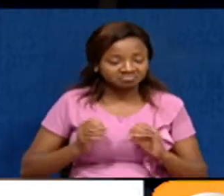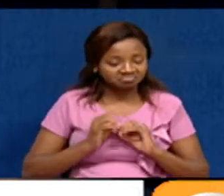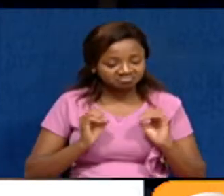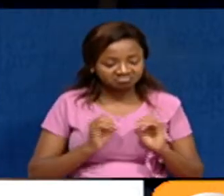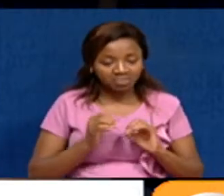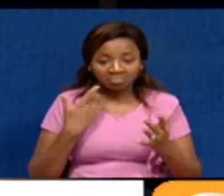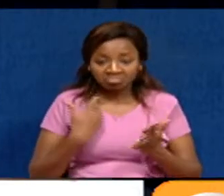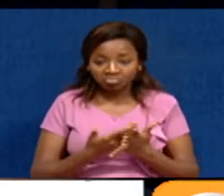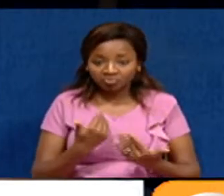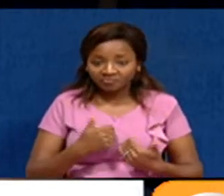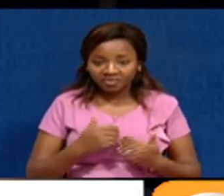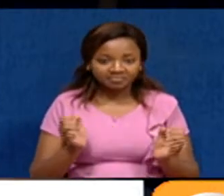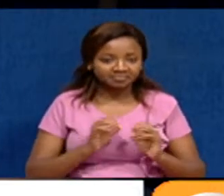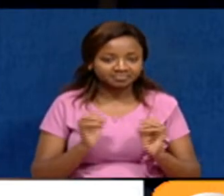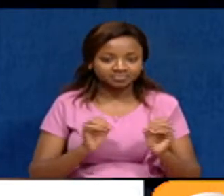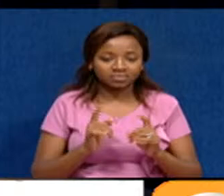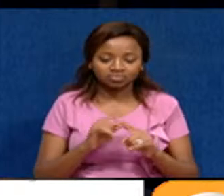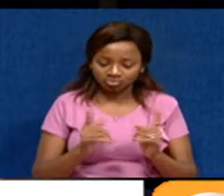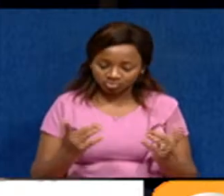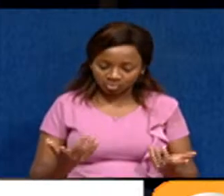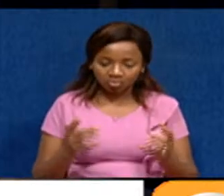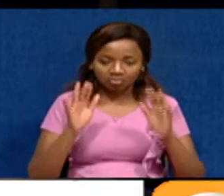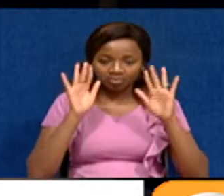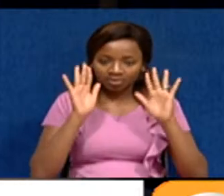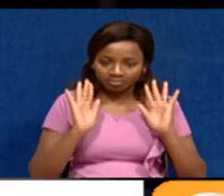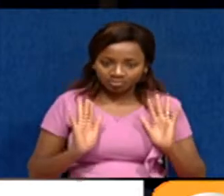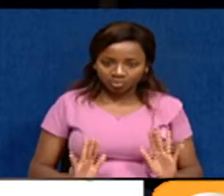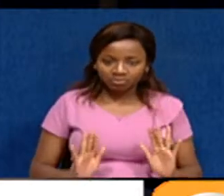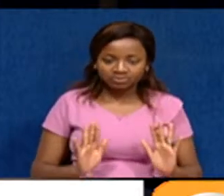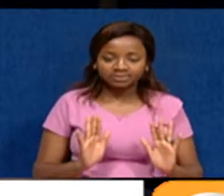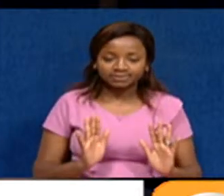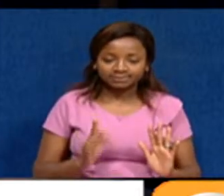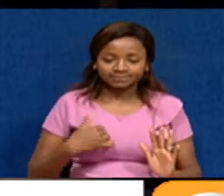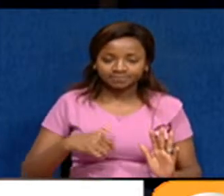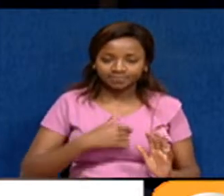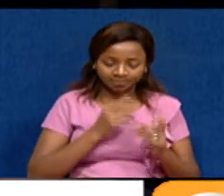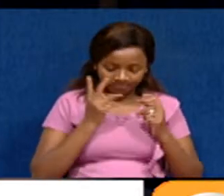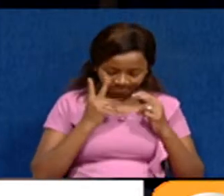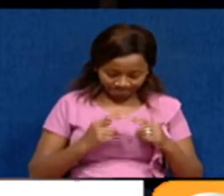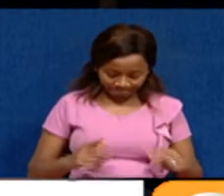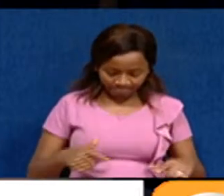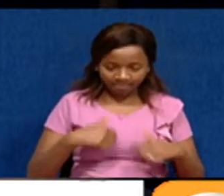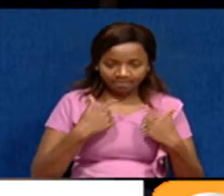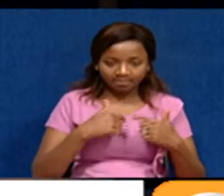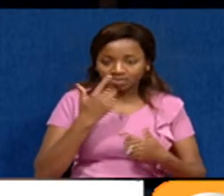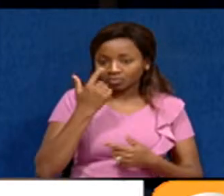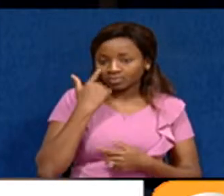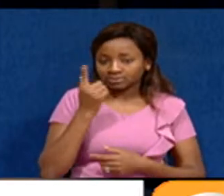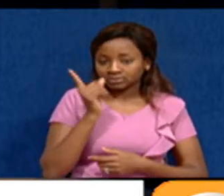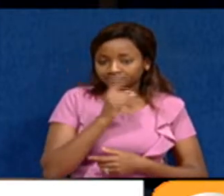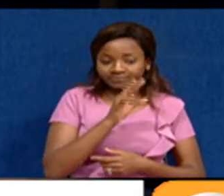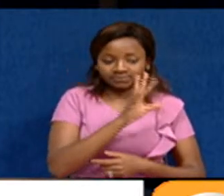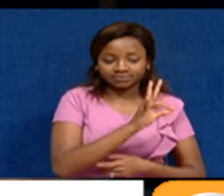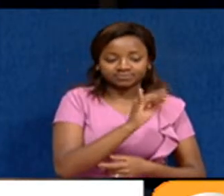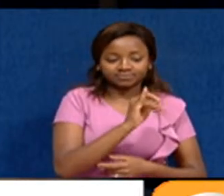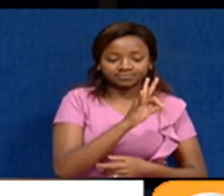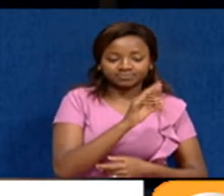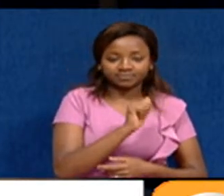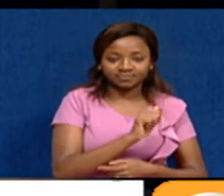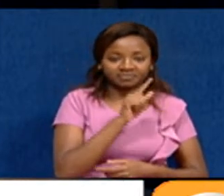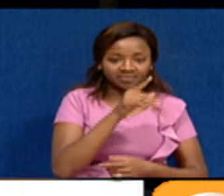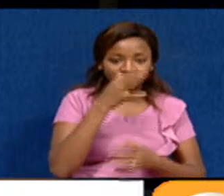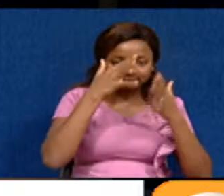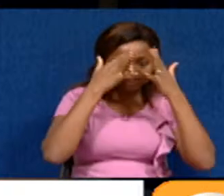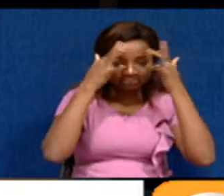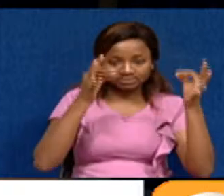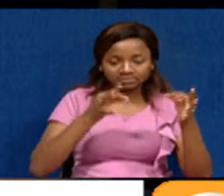need to now look at ourselves. Having seen what the repercussions of FIFA's decision, you know,